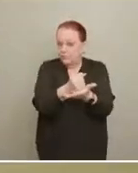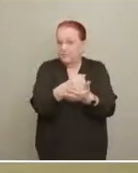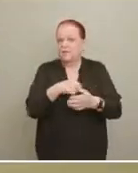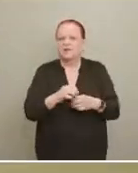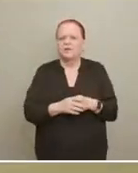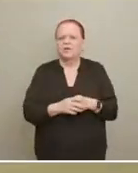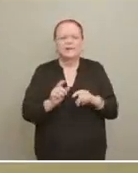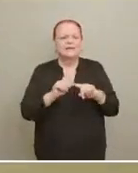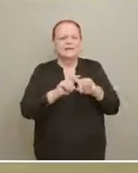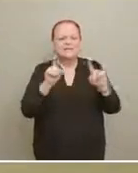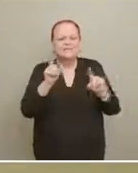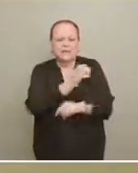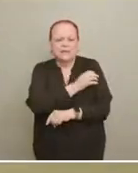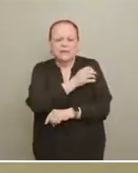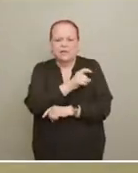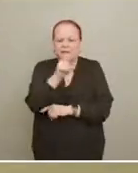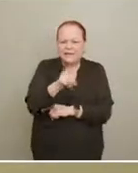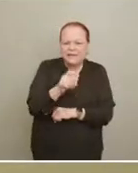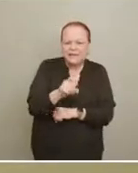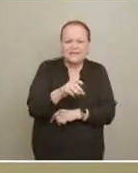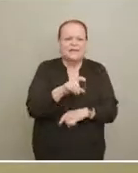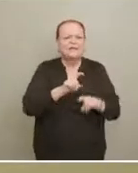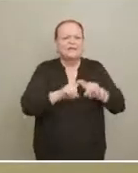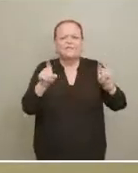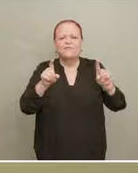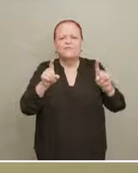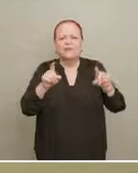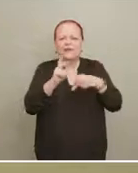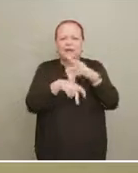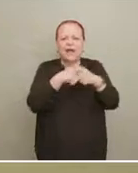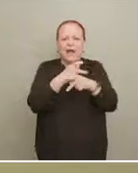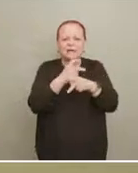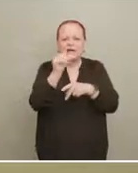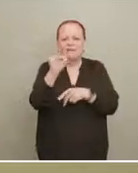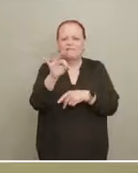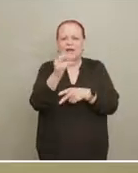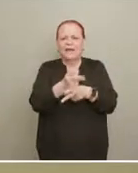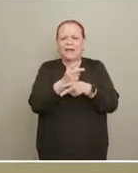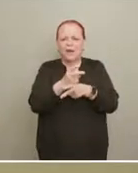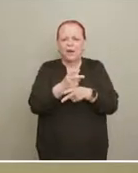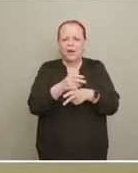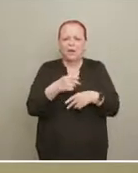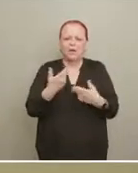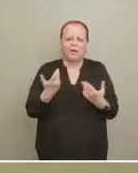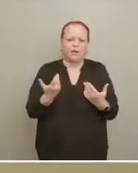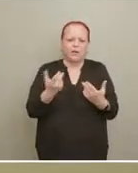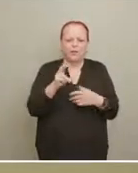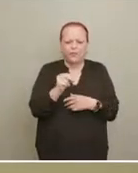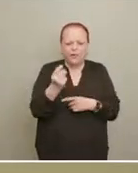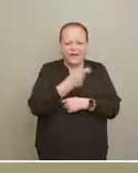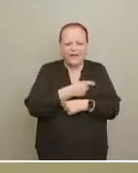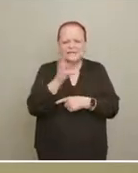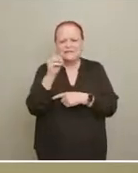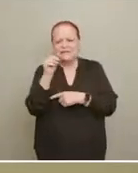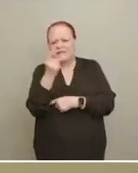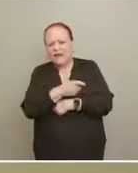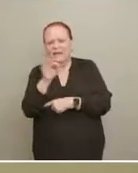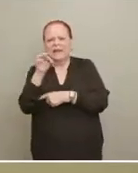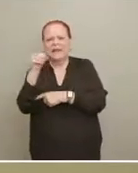across different clinical needs and different levels of care, then across different payer statuses. And that's the win. That's the